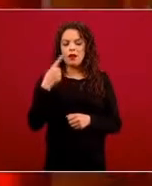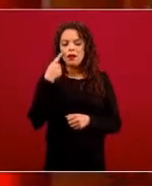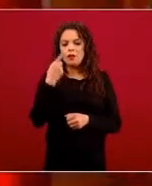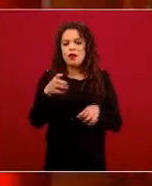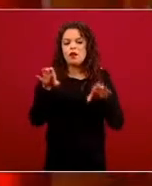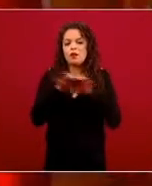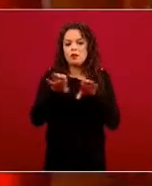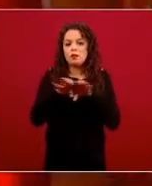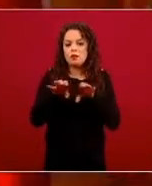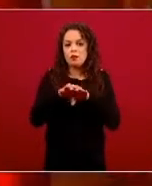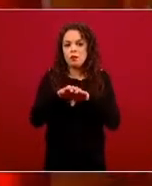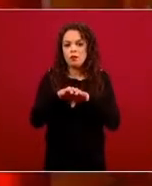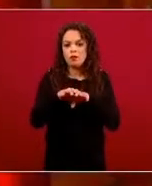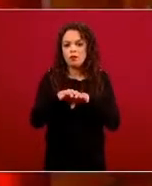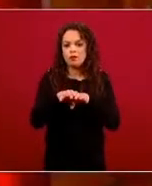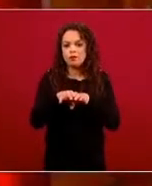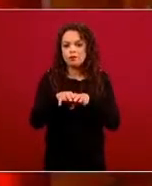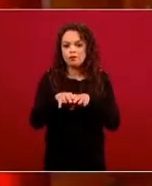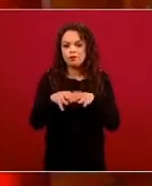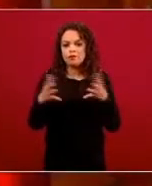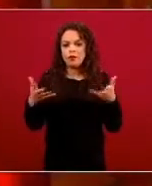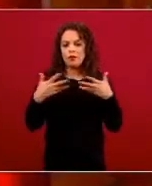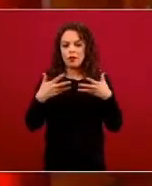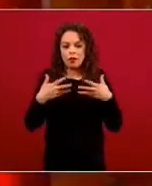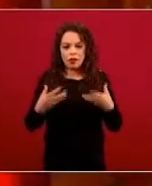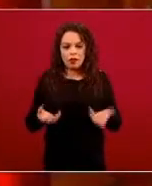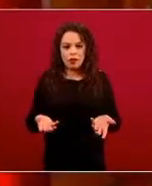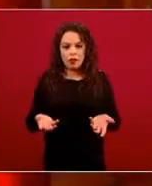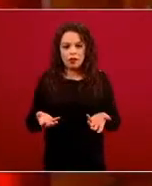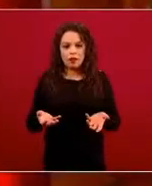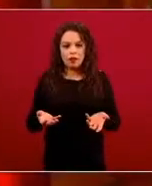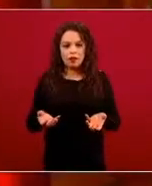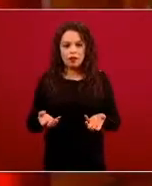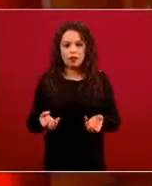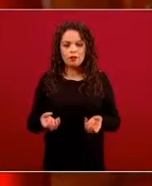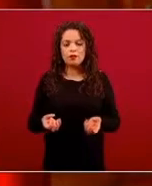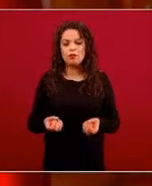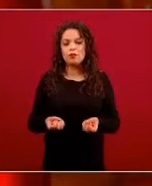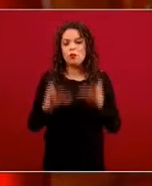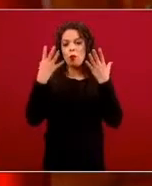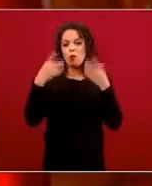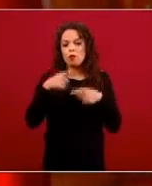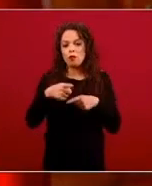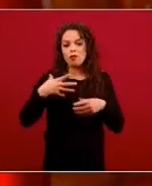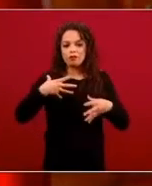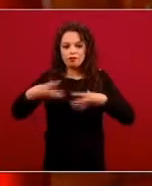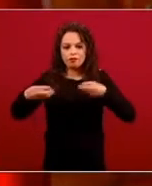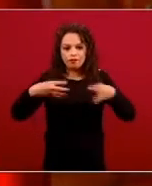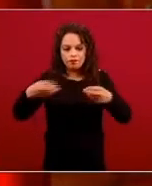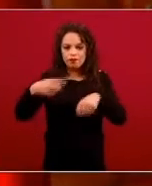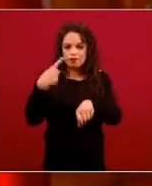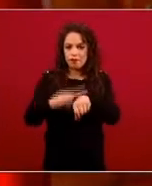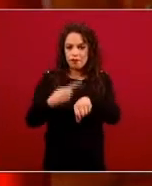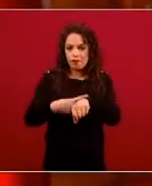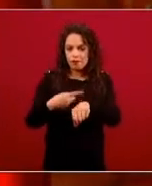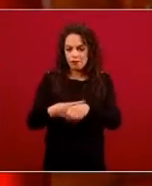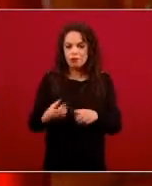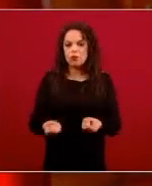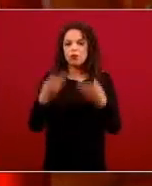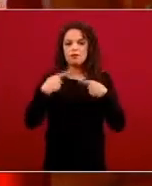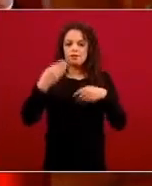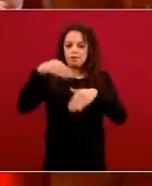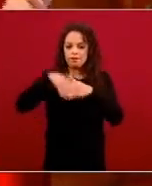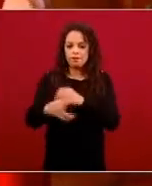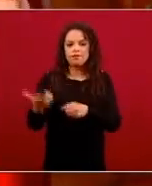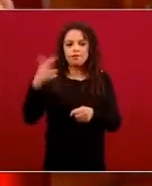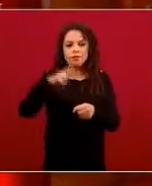by CONACYT has been projecting how we're doing and what we think where we are estimating that we